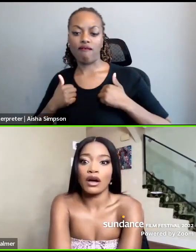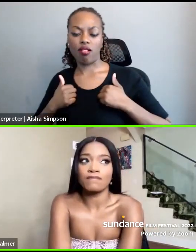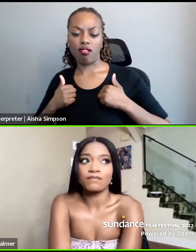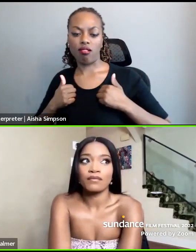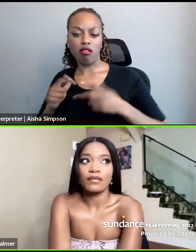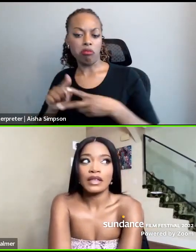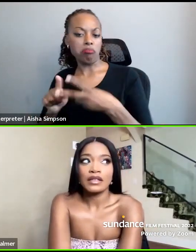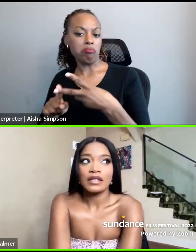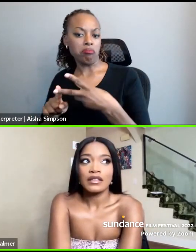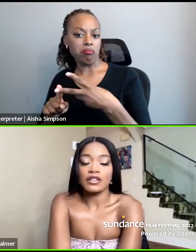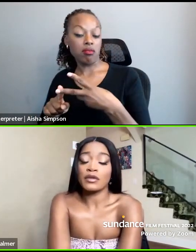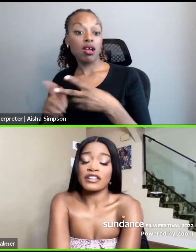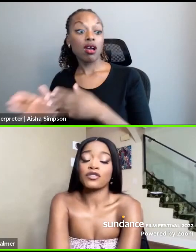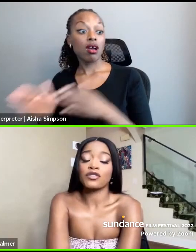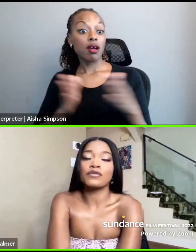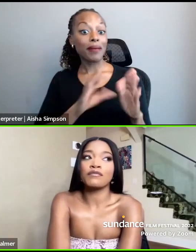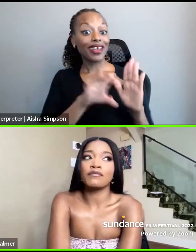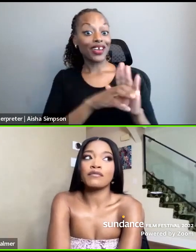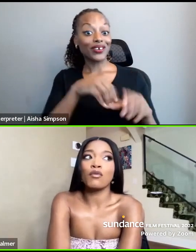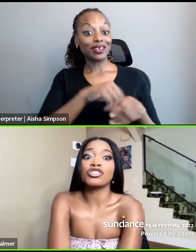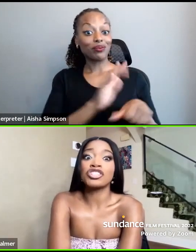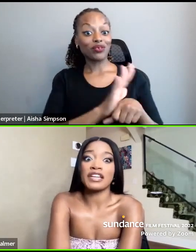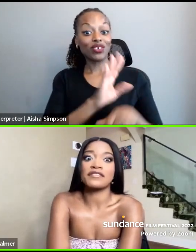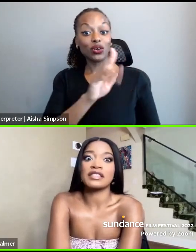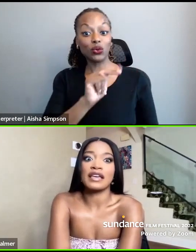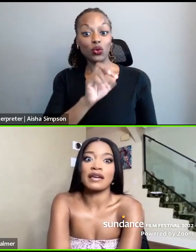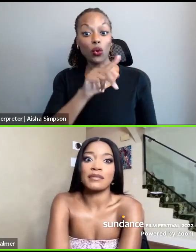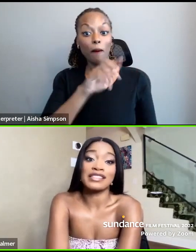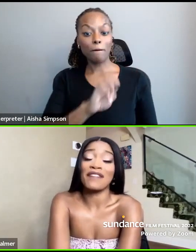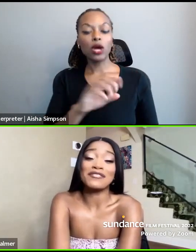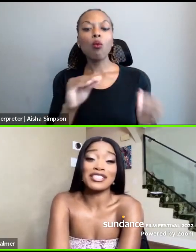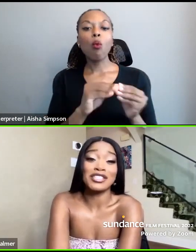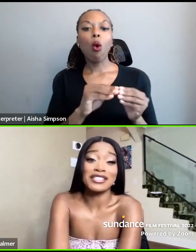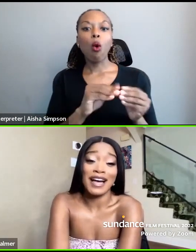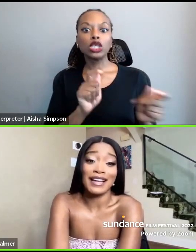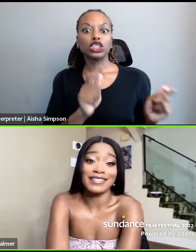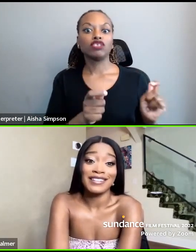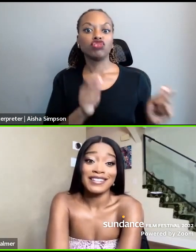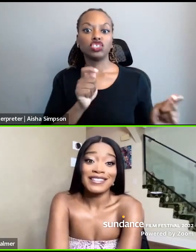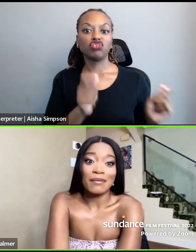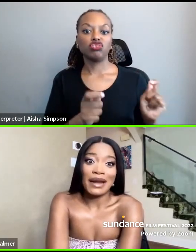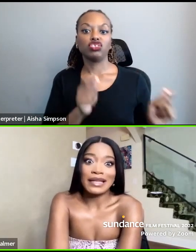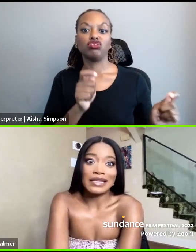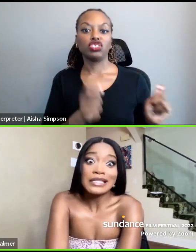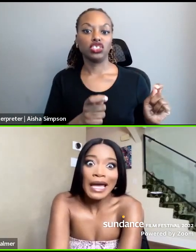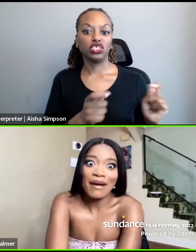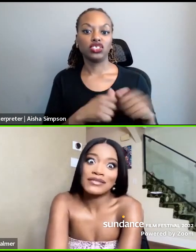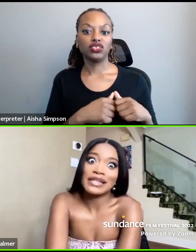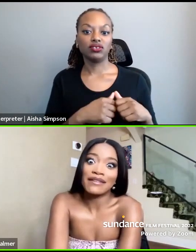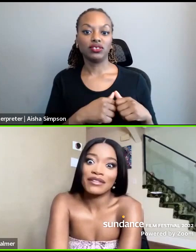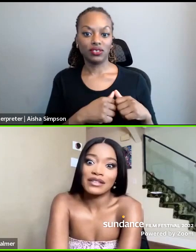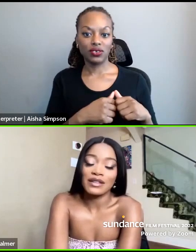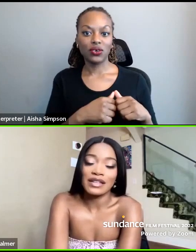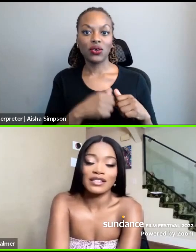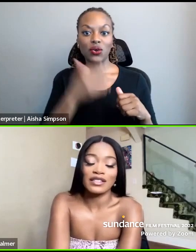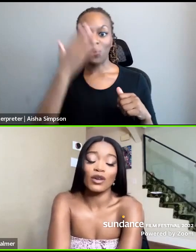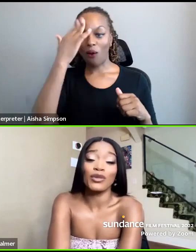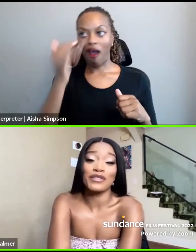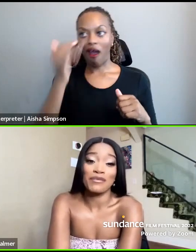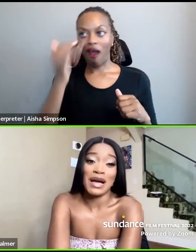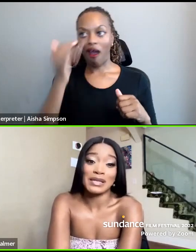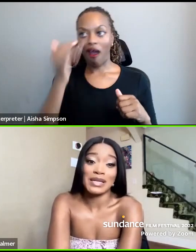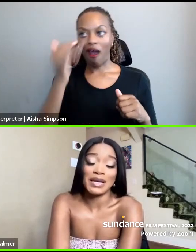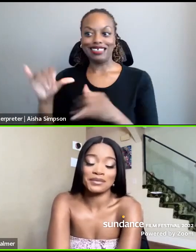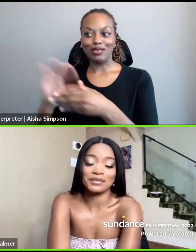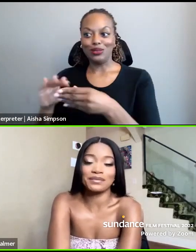more, there's more shifts because obviously she's not somebody that just came out of slavery. So that's a